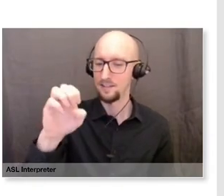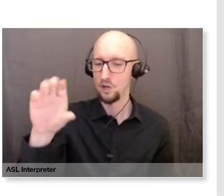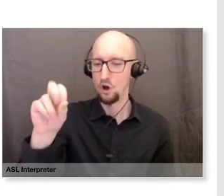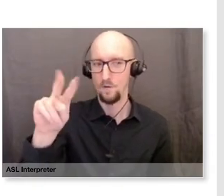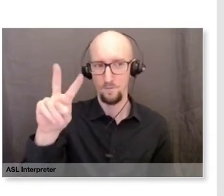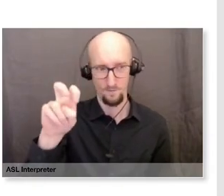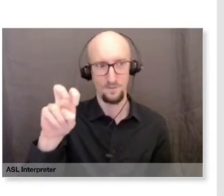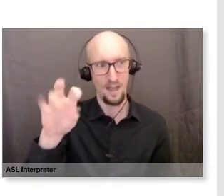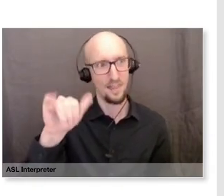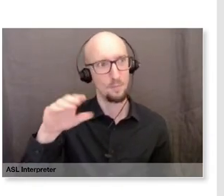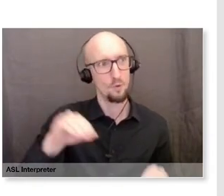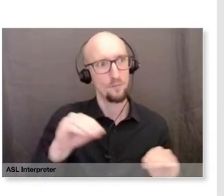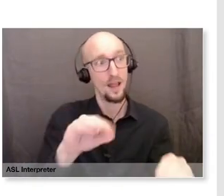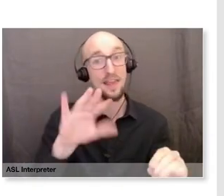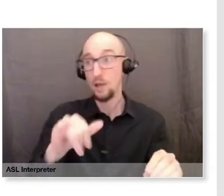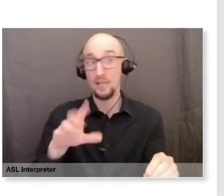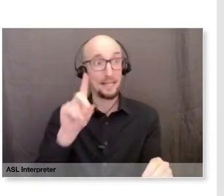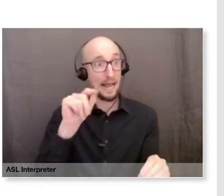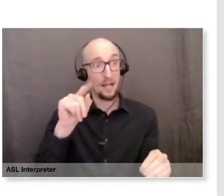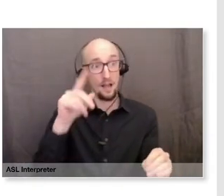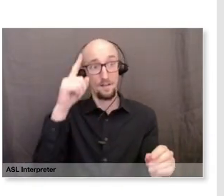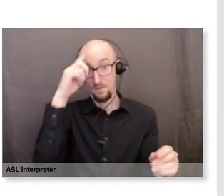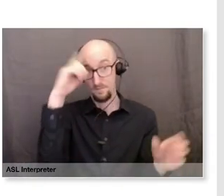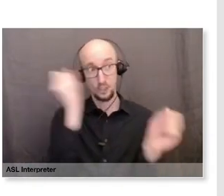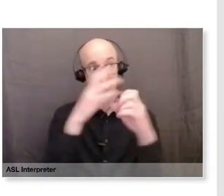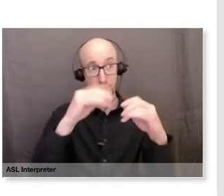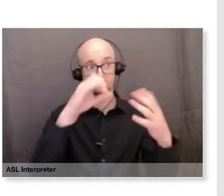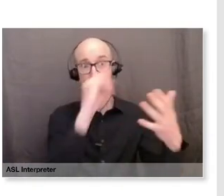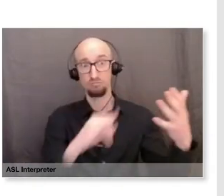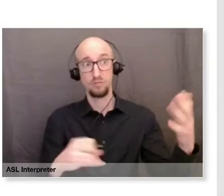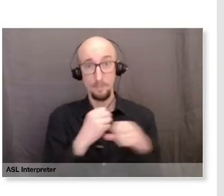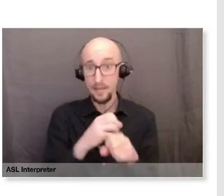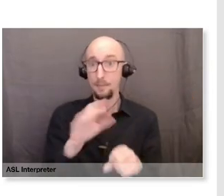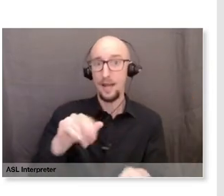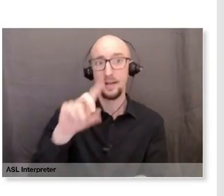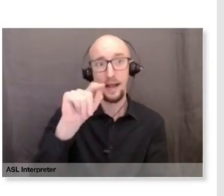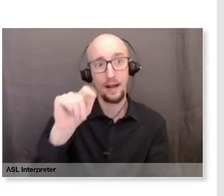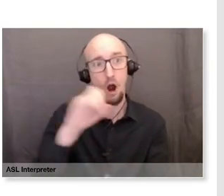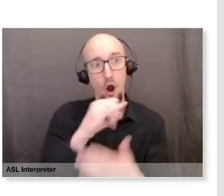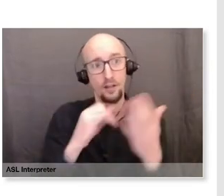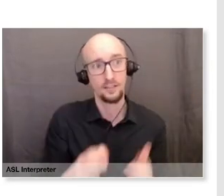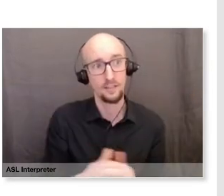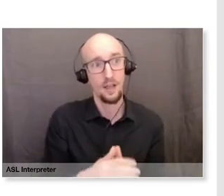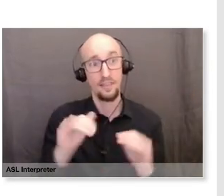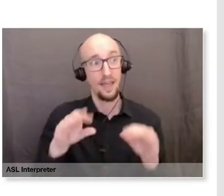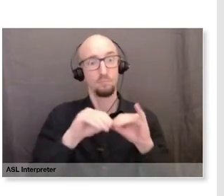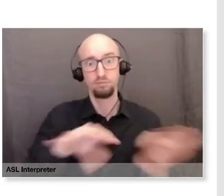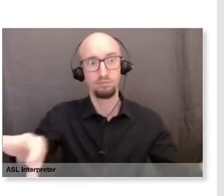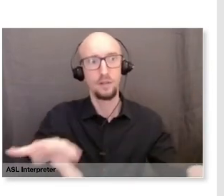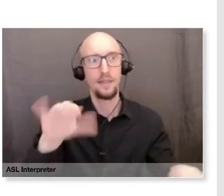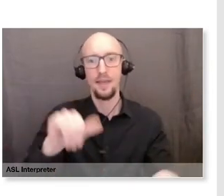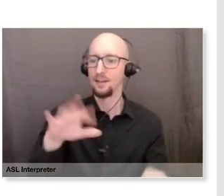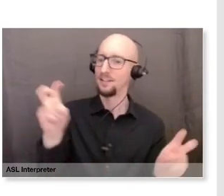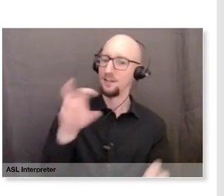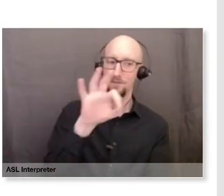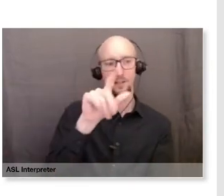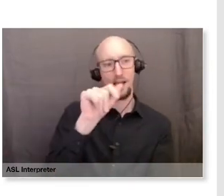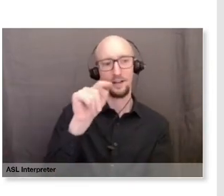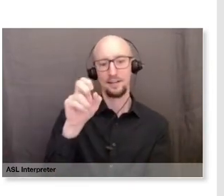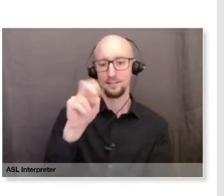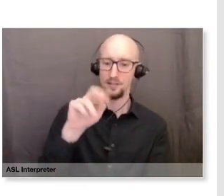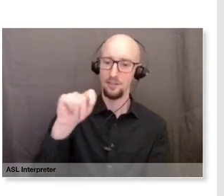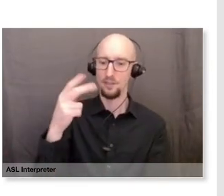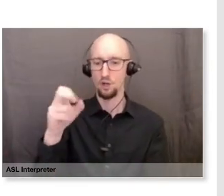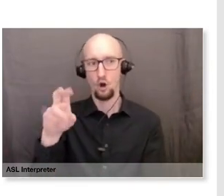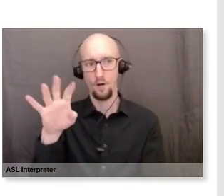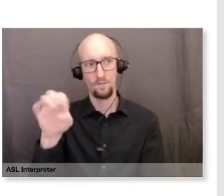visualization that was created by a data artist, right? And that flatten the curve became a social justice rallying cry. It